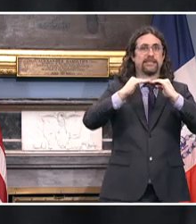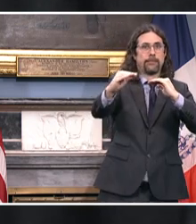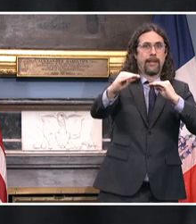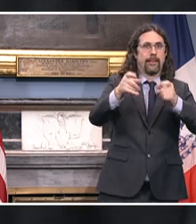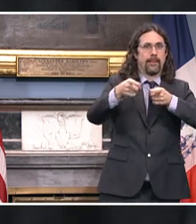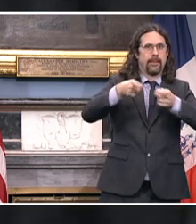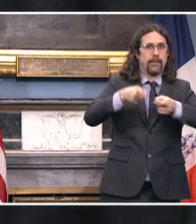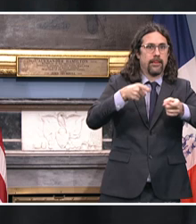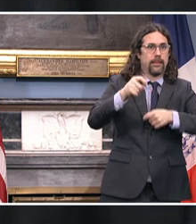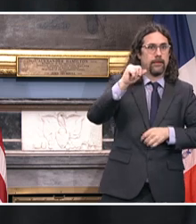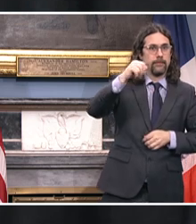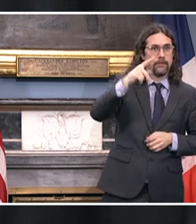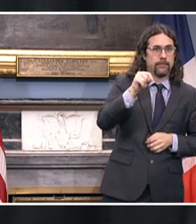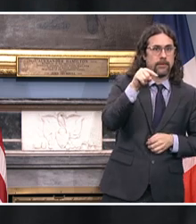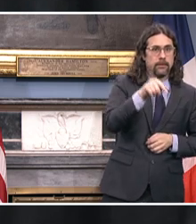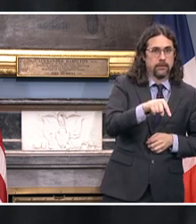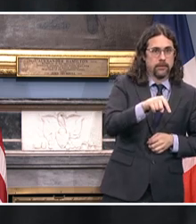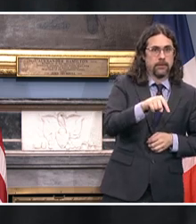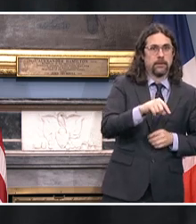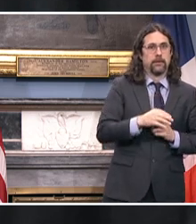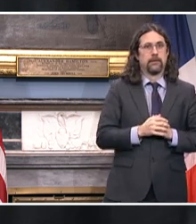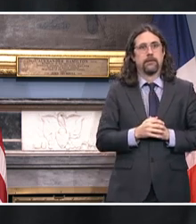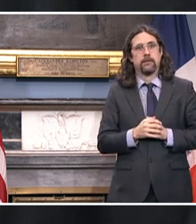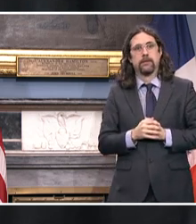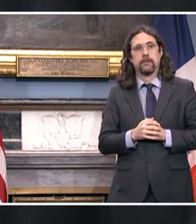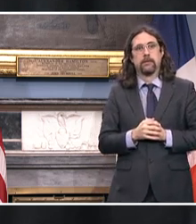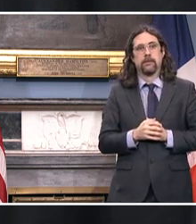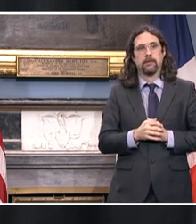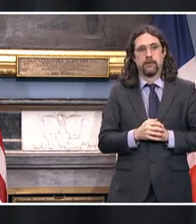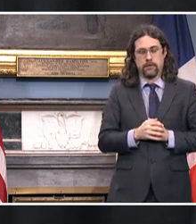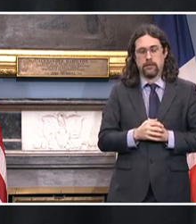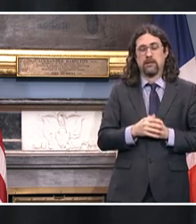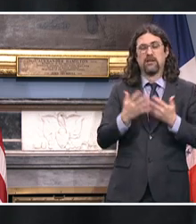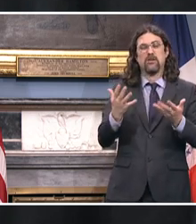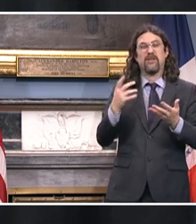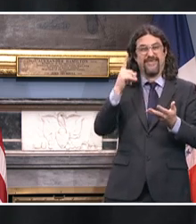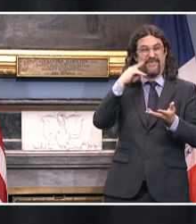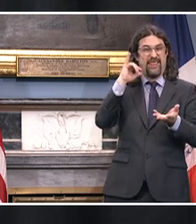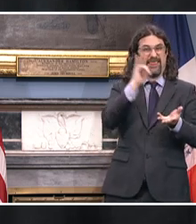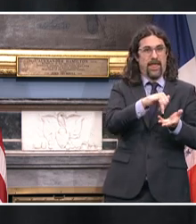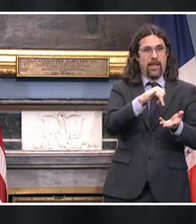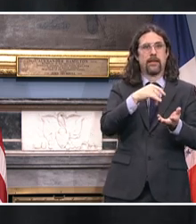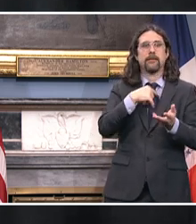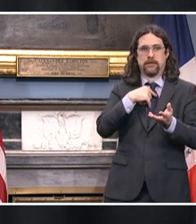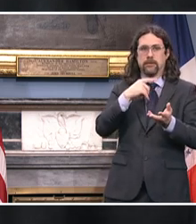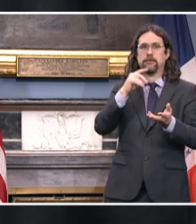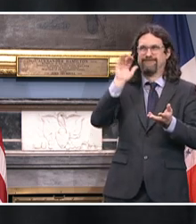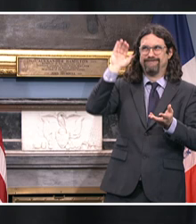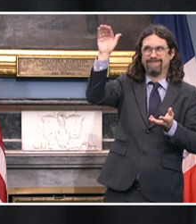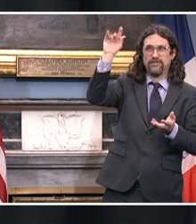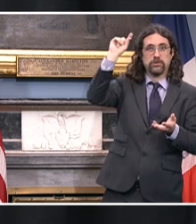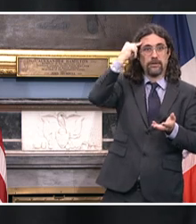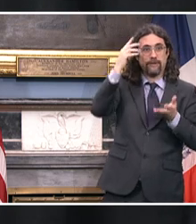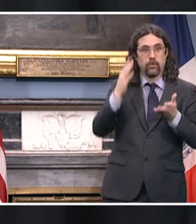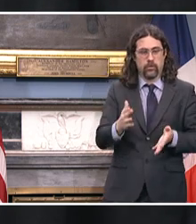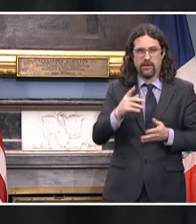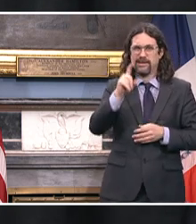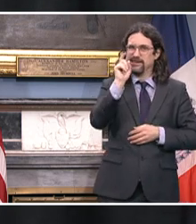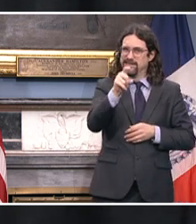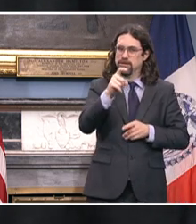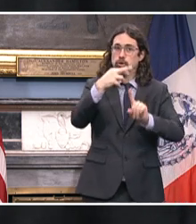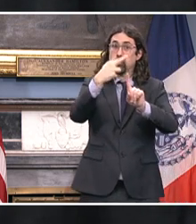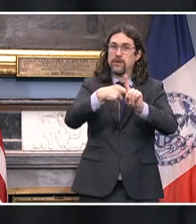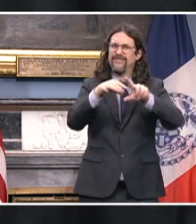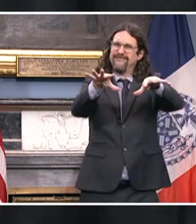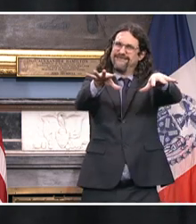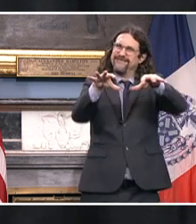rent freeze. There were complex legal matters, and the state wasn't sure if that was the right approach. So I have made the decision